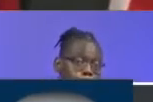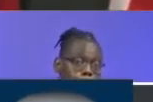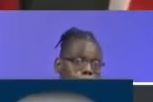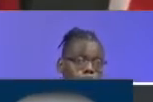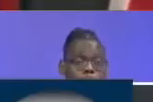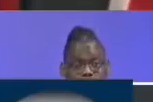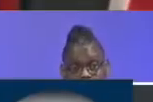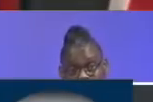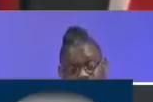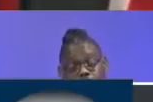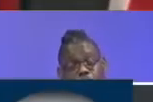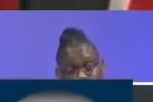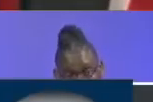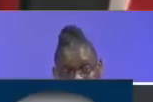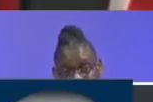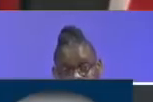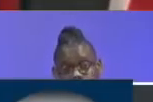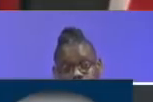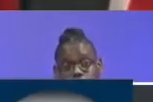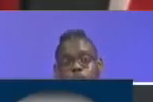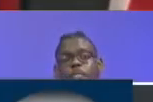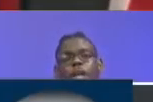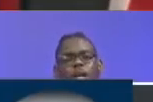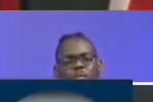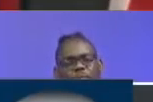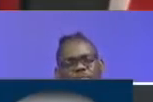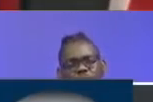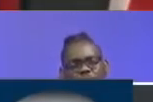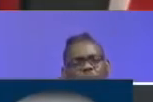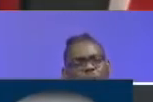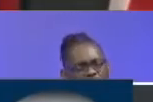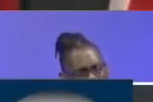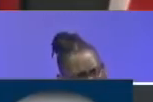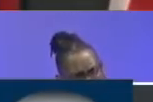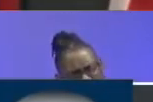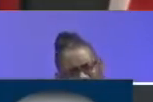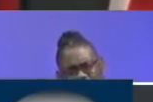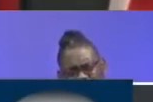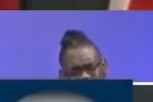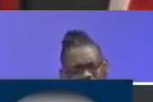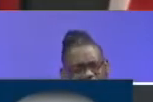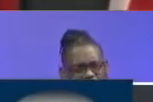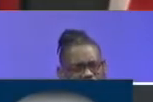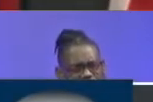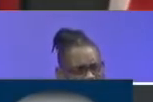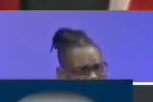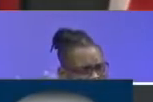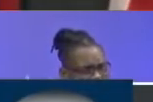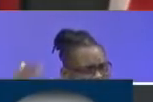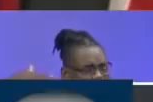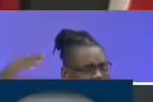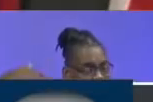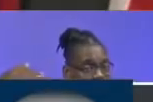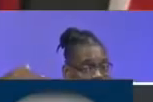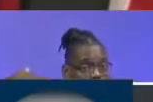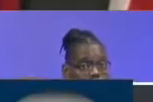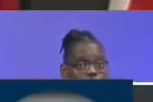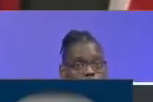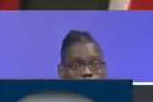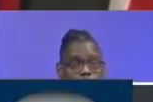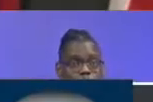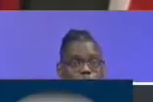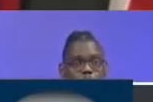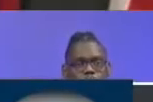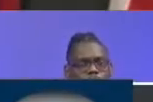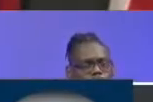adjusted so to allow that to happen. And we, in the very beginning, when we were advised of the coming of the